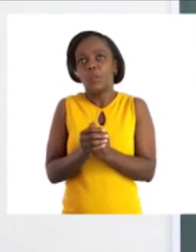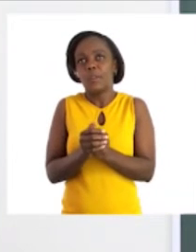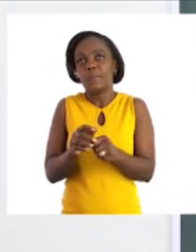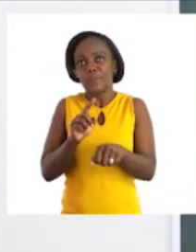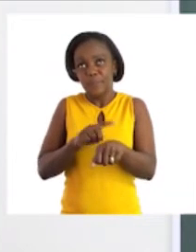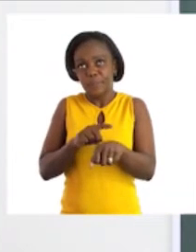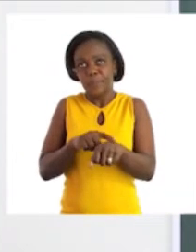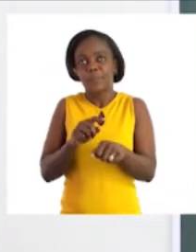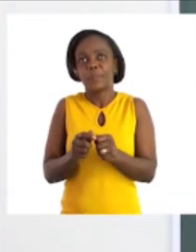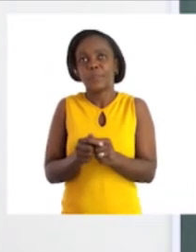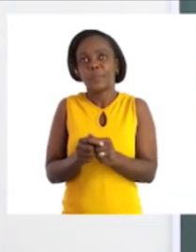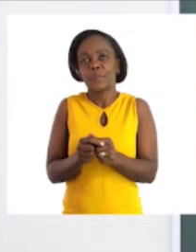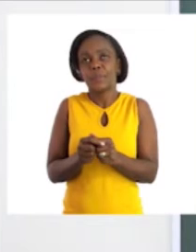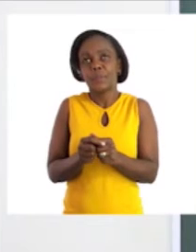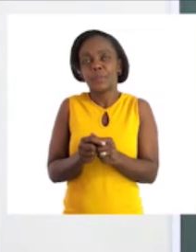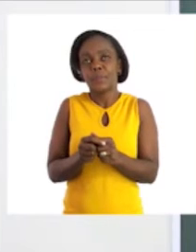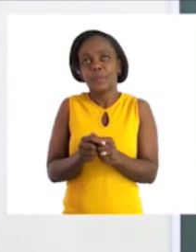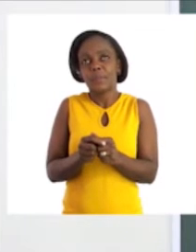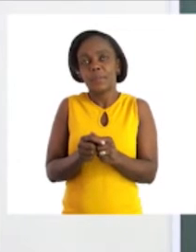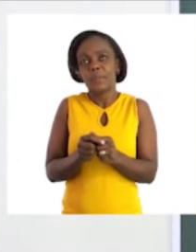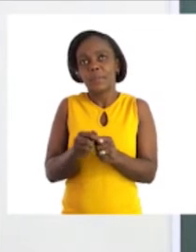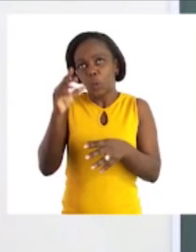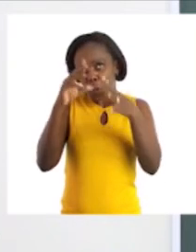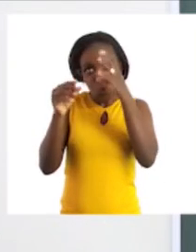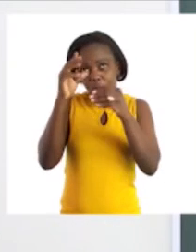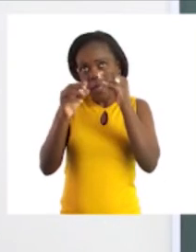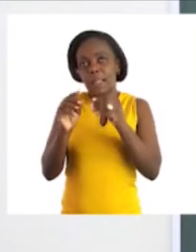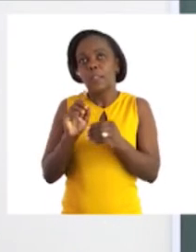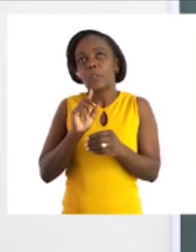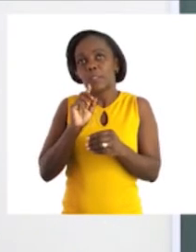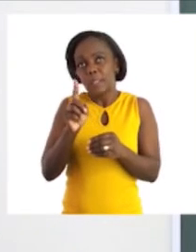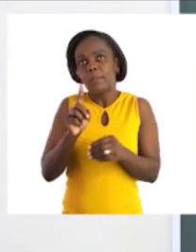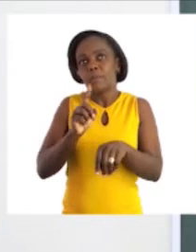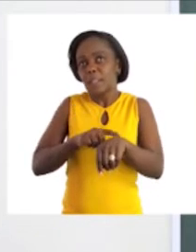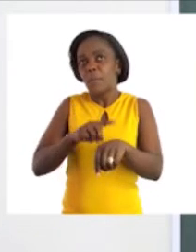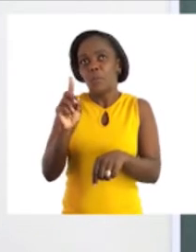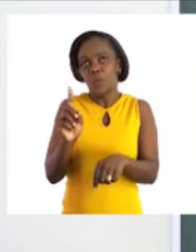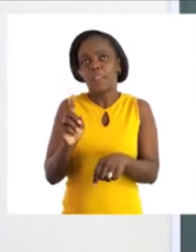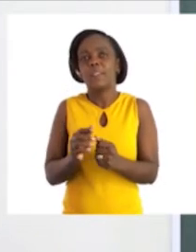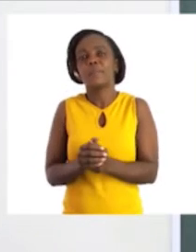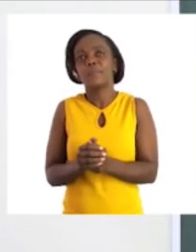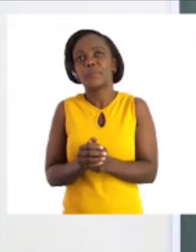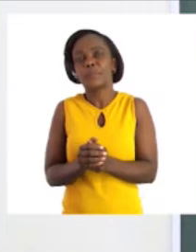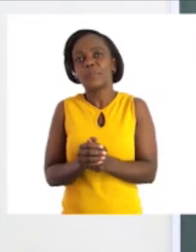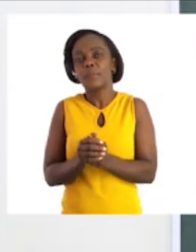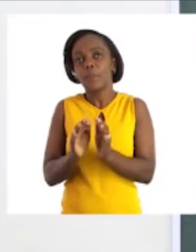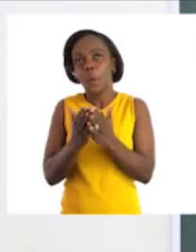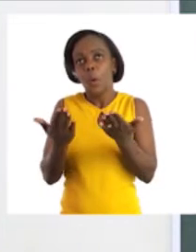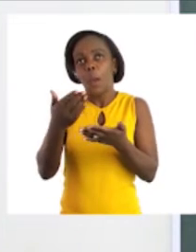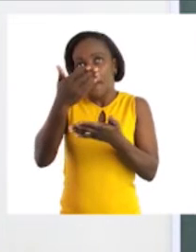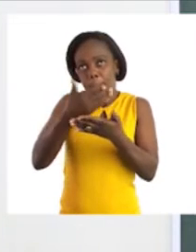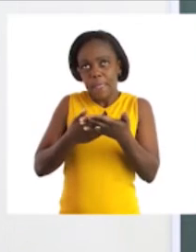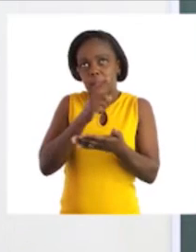now I hope you have learned how to tell the time. Now we are going to go back to our clocks, which are on page 30, and